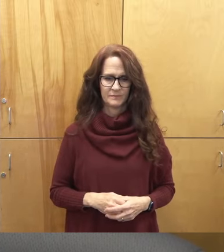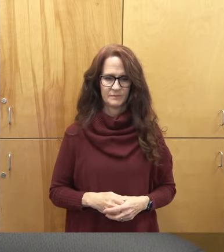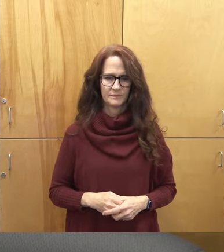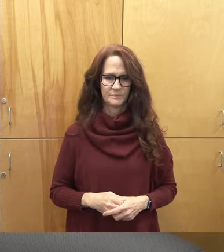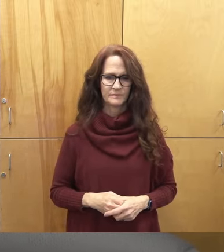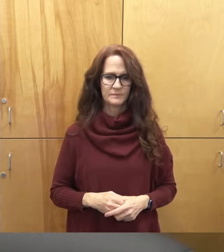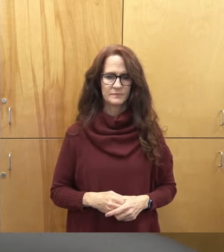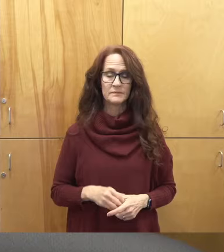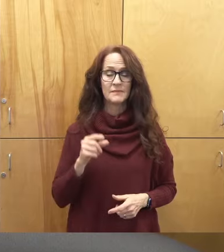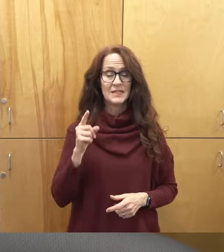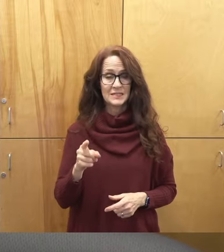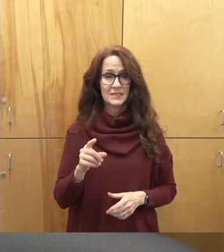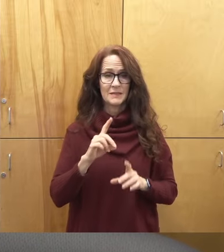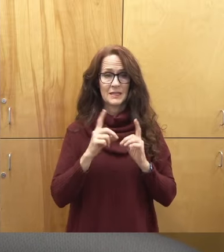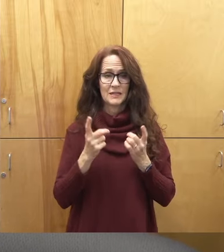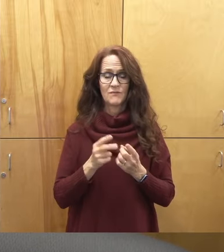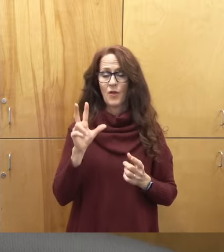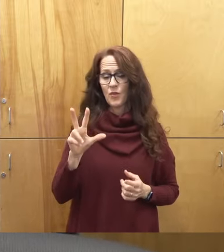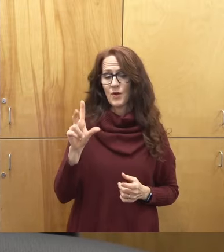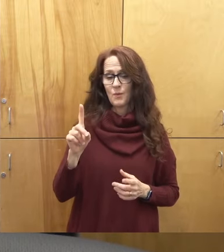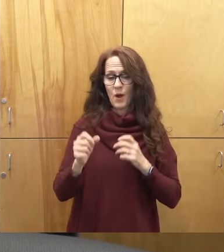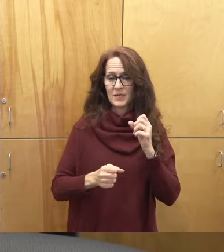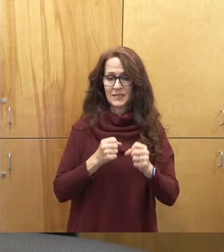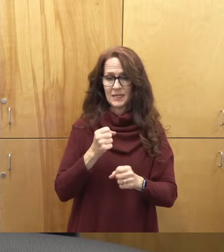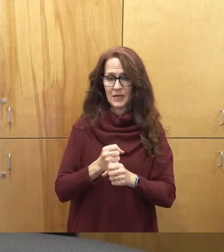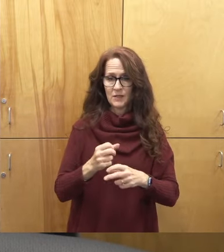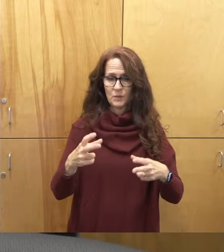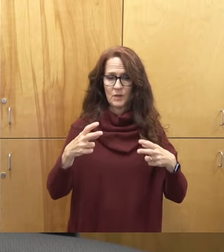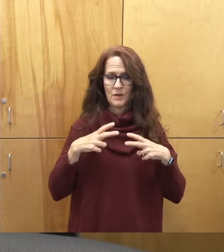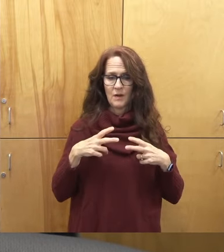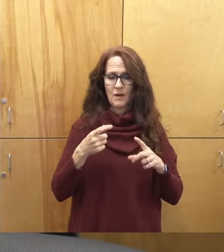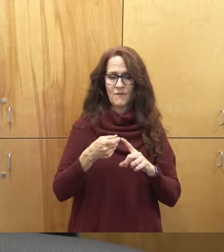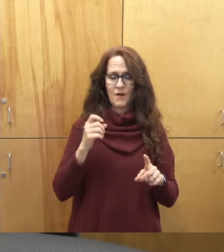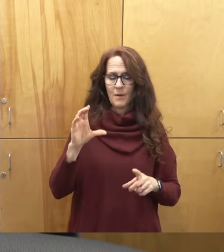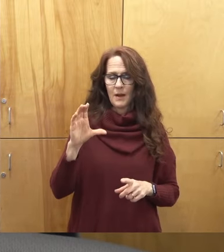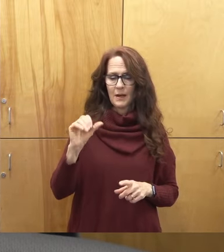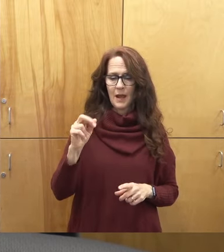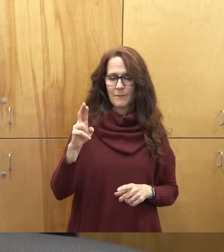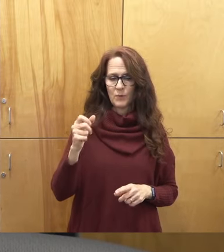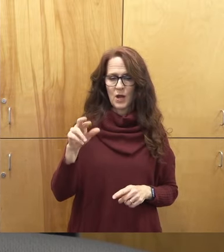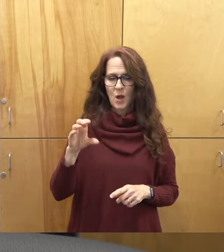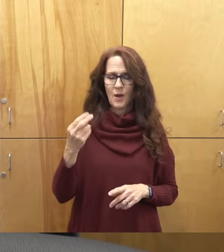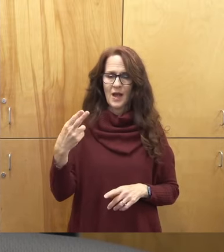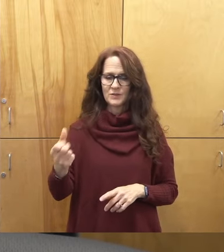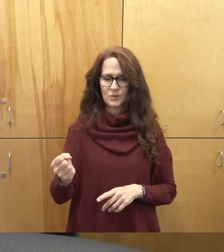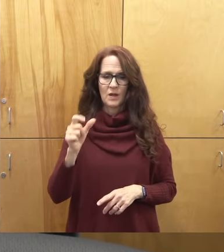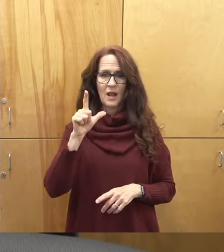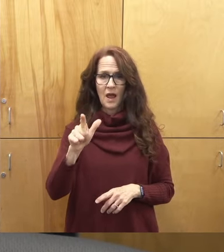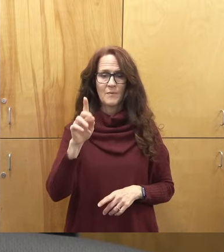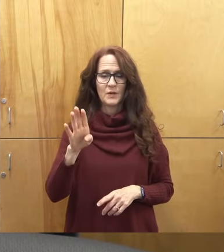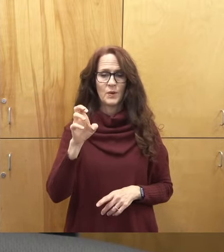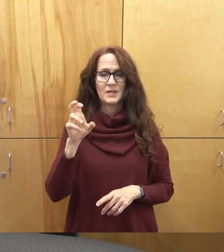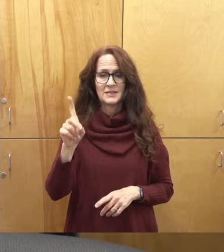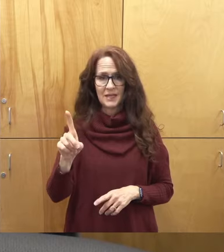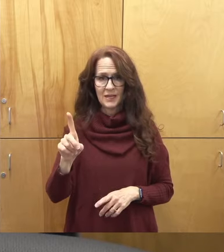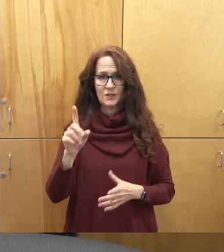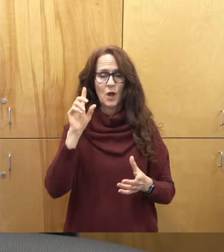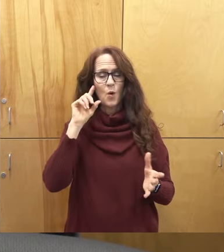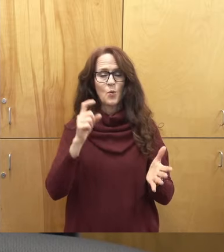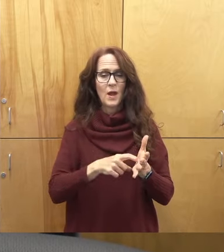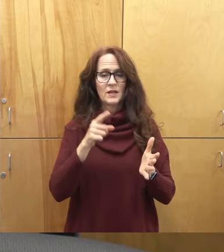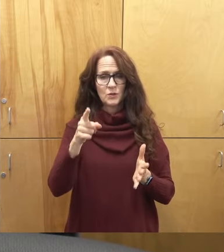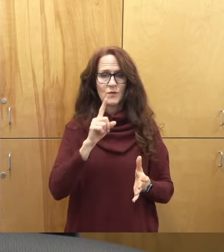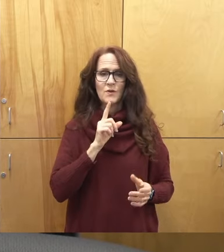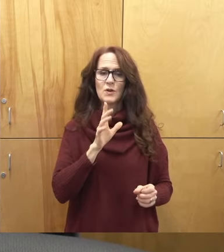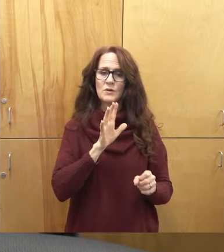So she has been in our district for 31 years and is retiring from Cabrillo High School. The Long Beach Unified School District recognizes you for